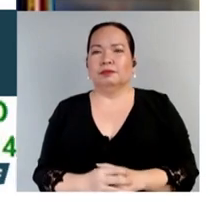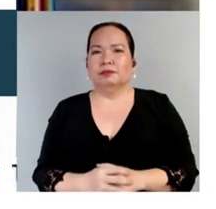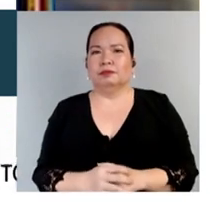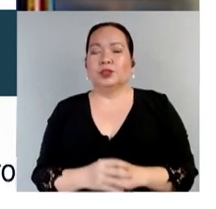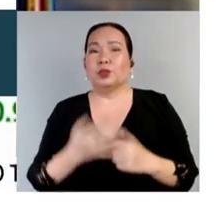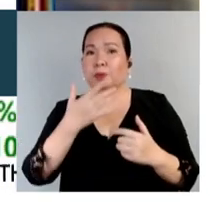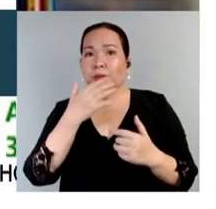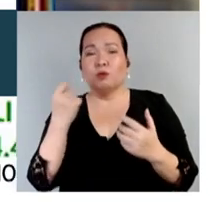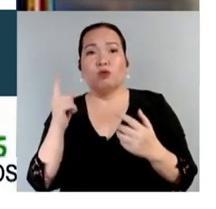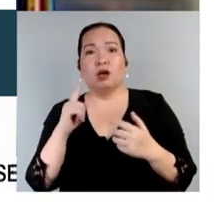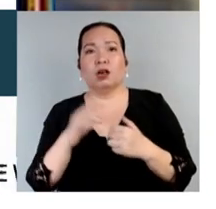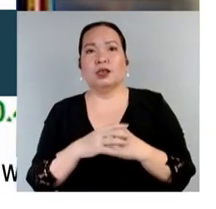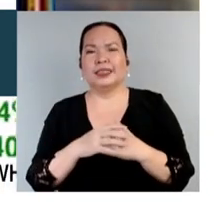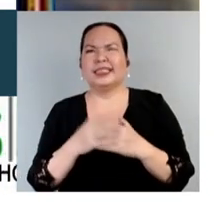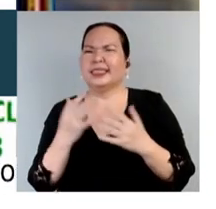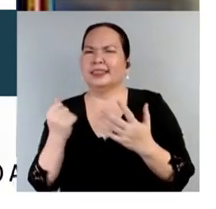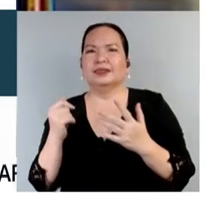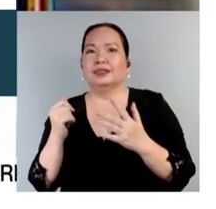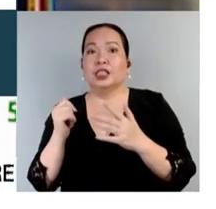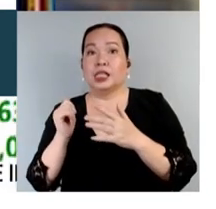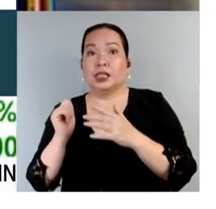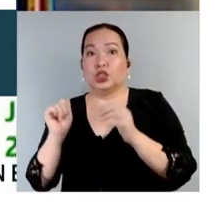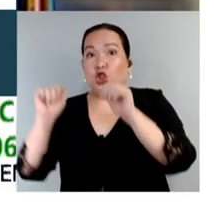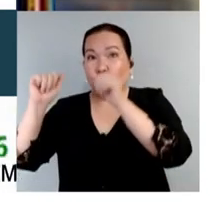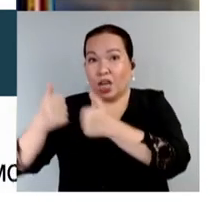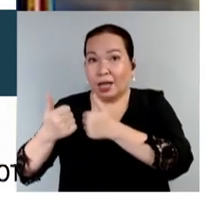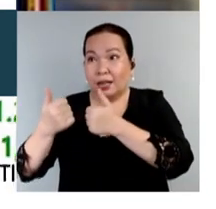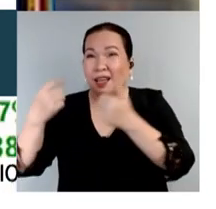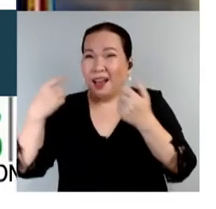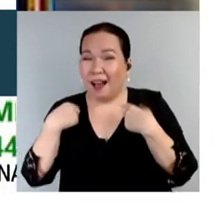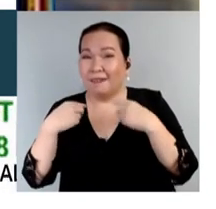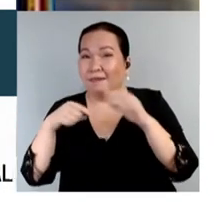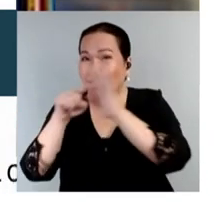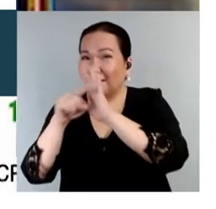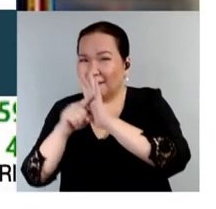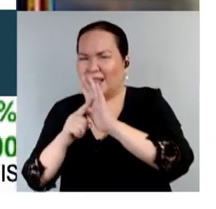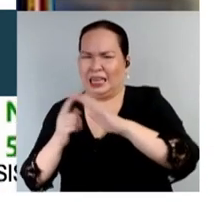transcend, not the challenges of this pandemic.